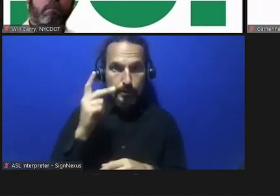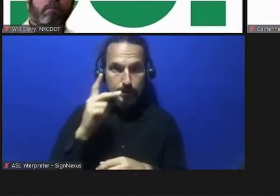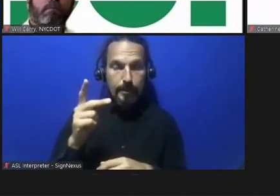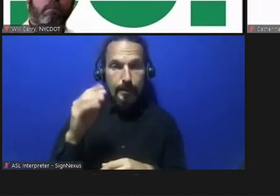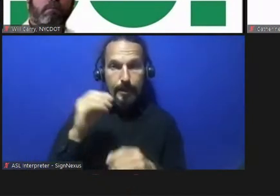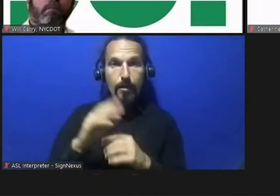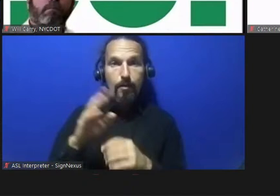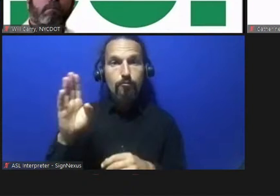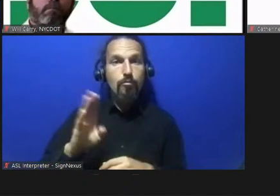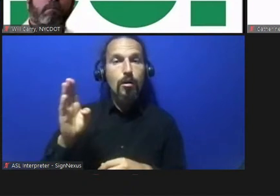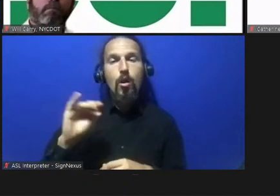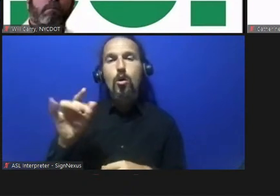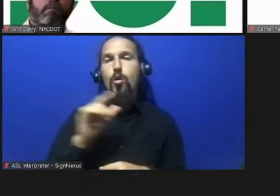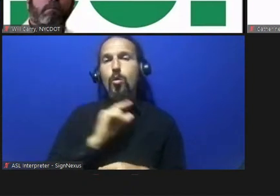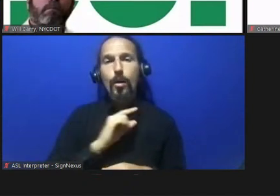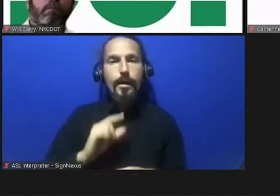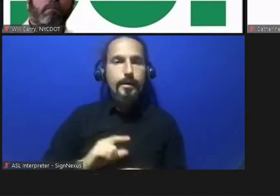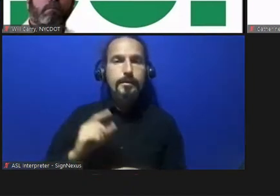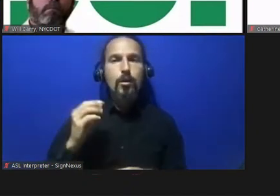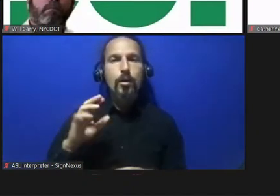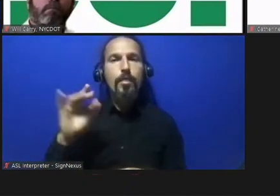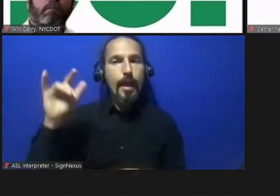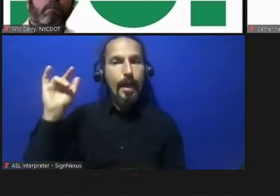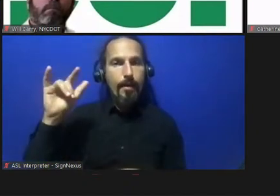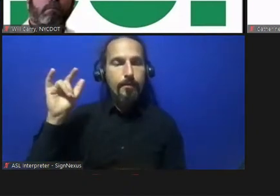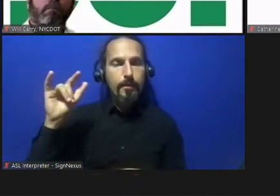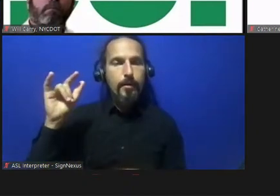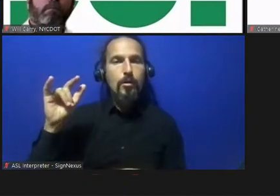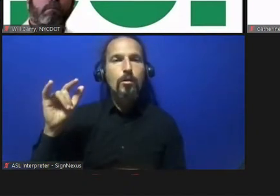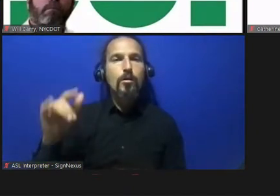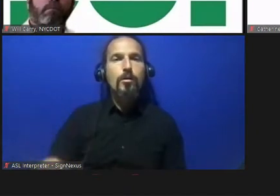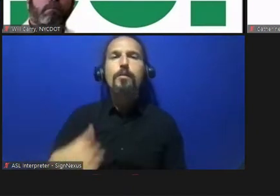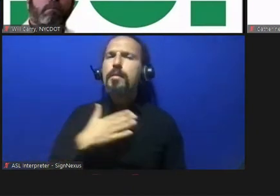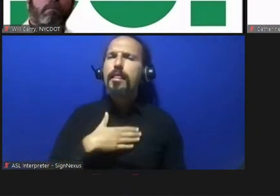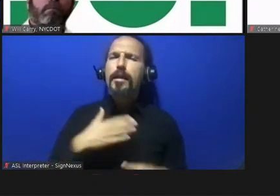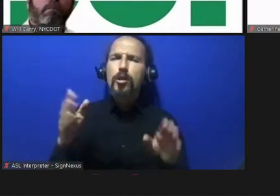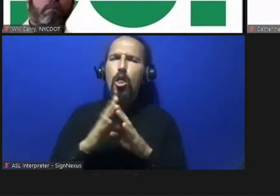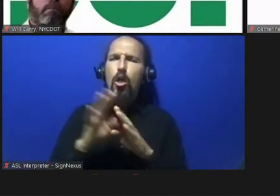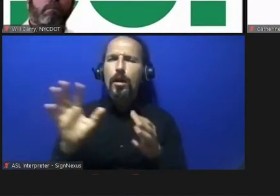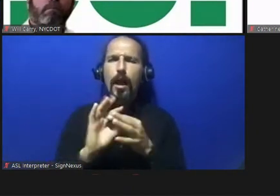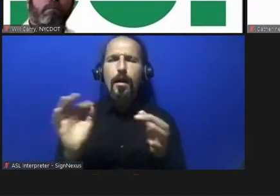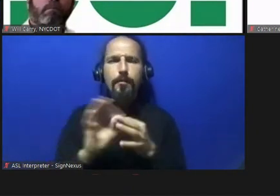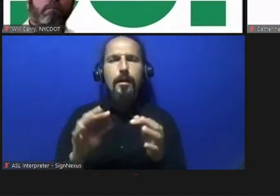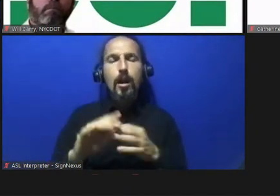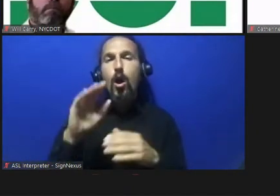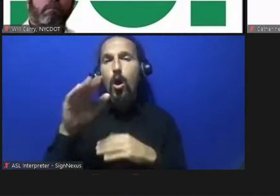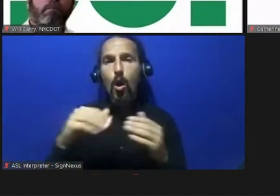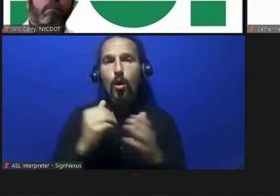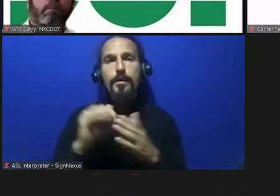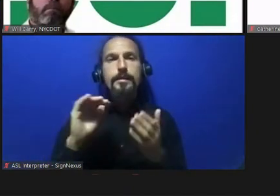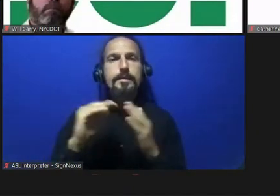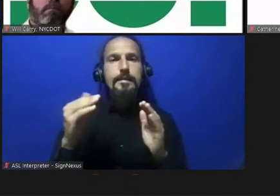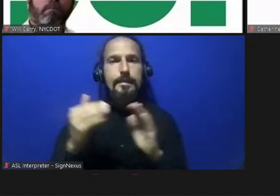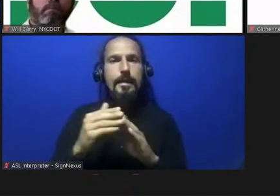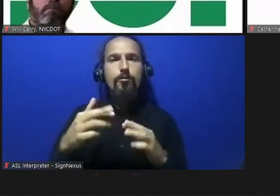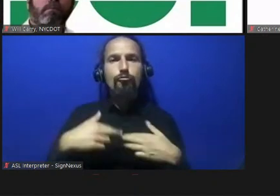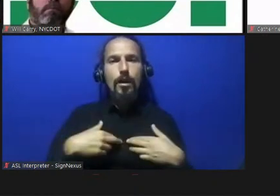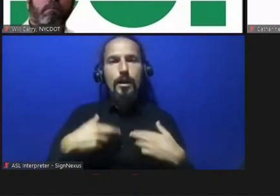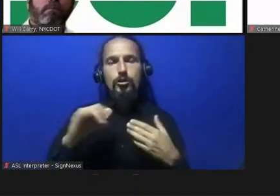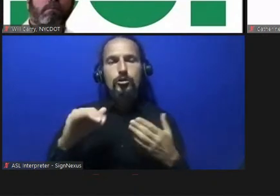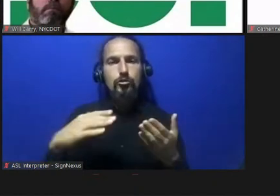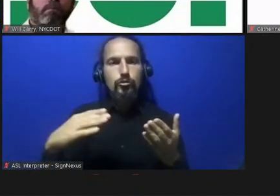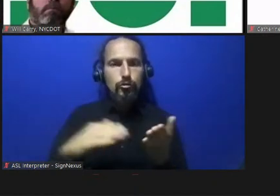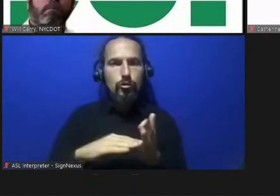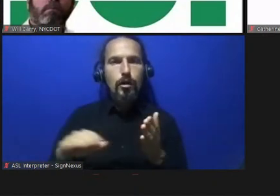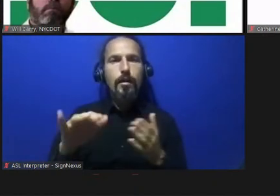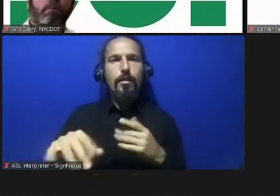brooklyn or queens or by the airports and paul including remarks all city residents should be exempt and all trucks that